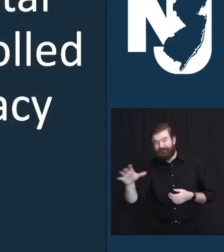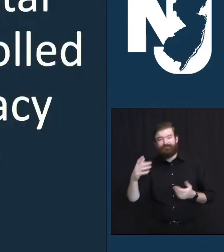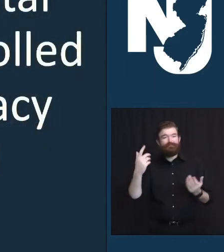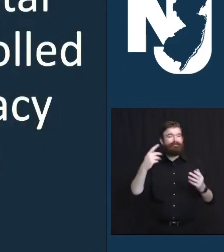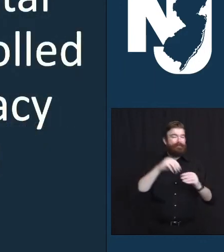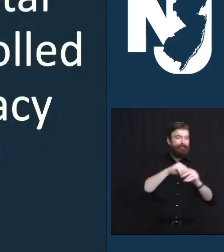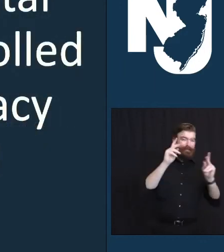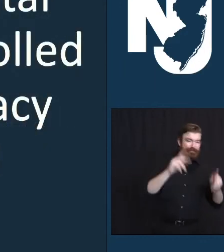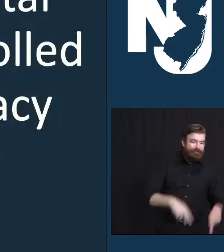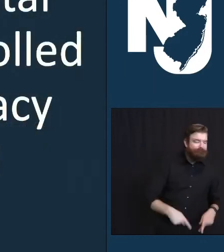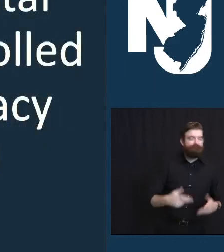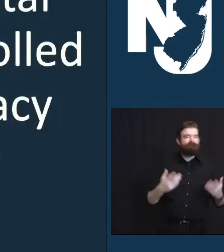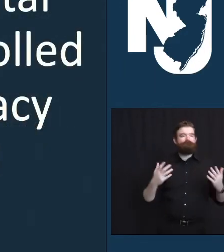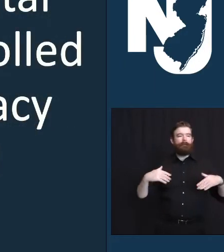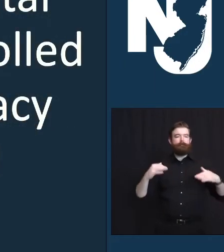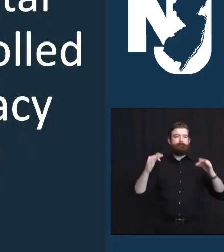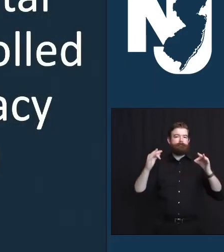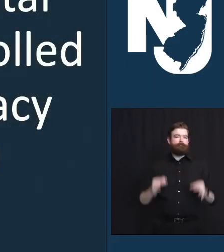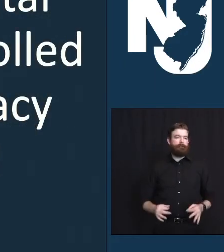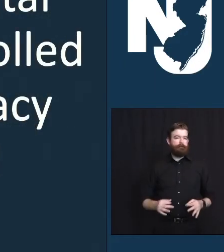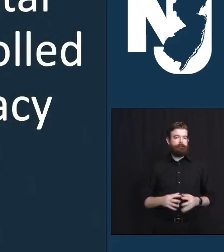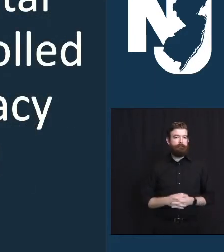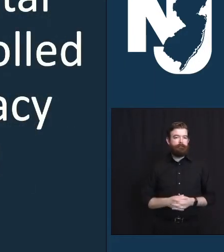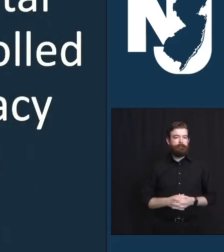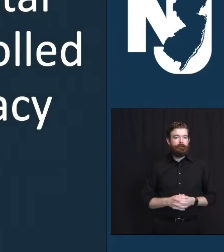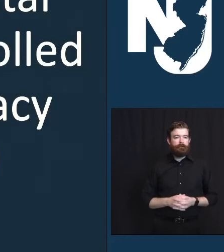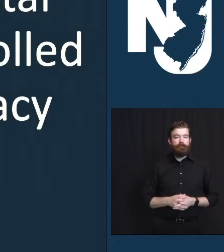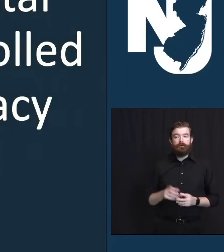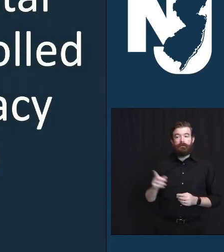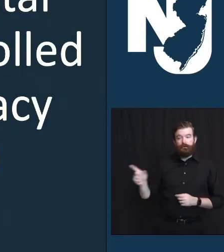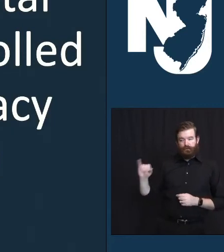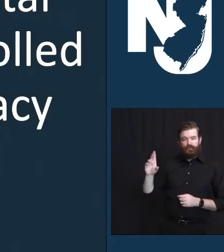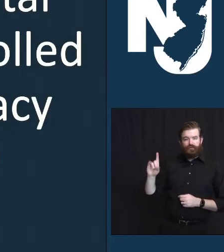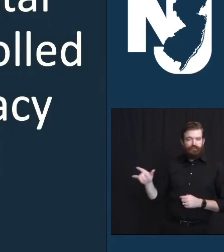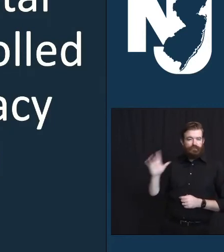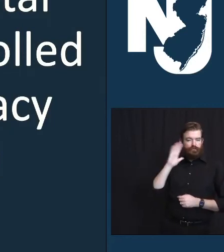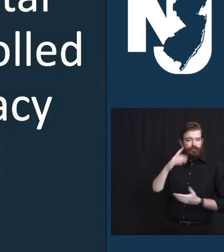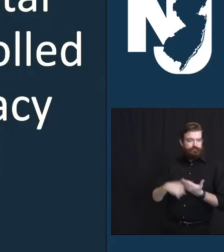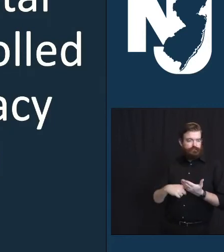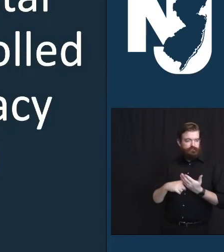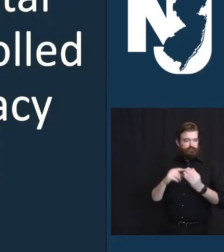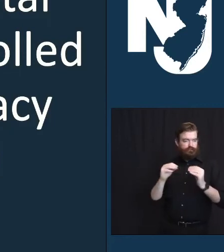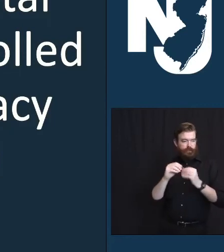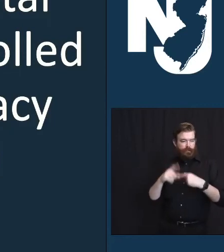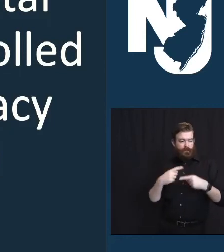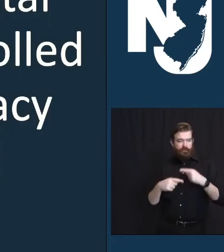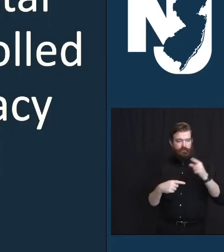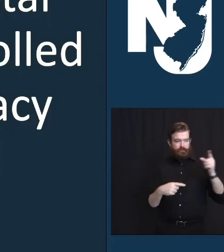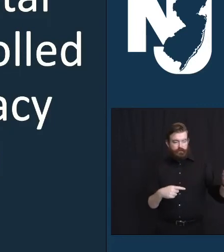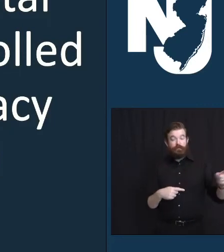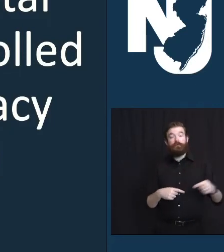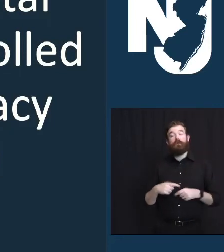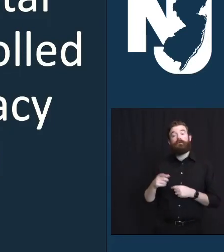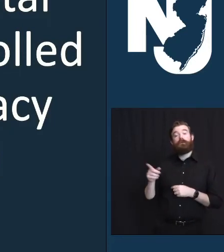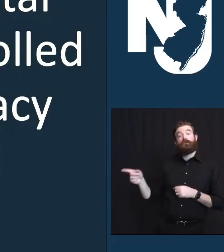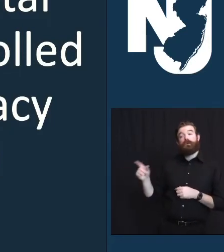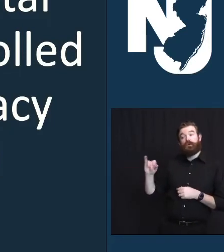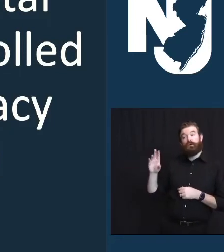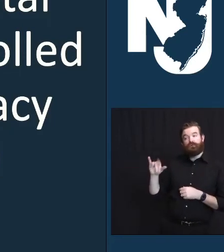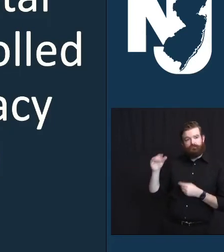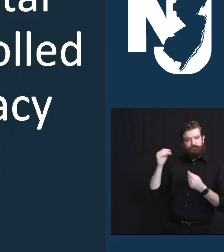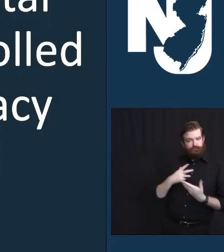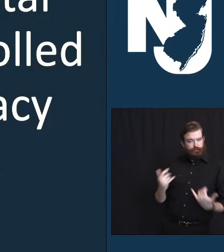Judy, I know you're going to talk about this in more detail, I want to note that something that Judy told our team this morning, and that is New Jersey has registered